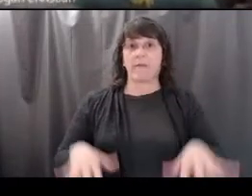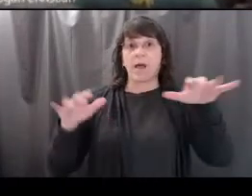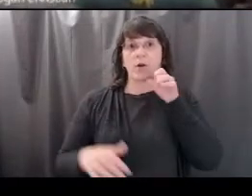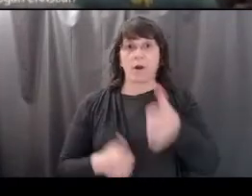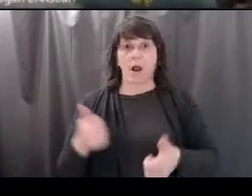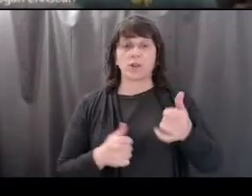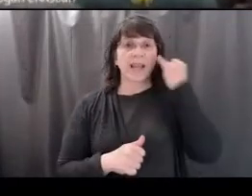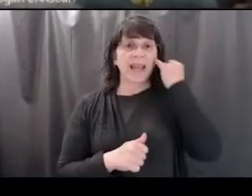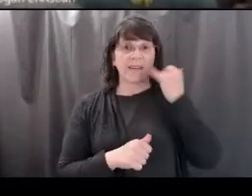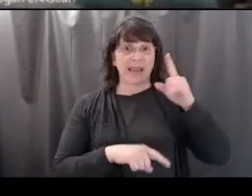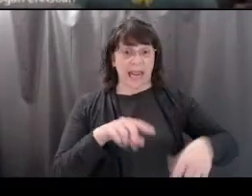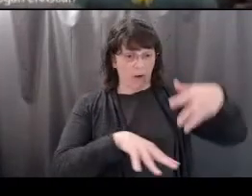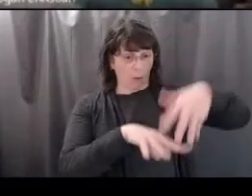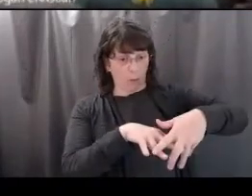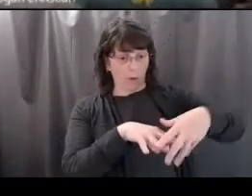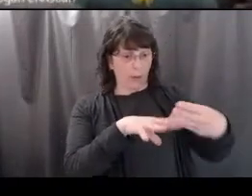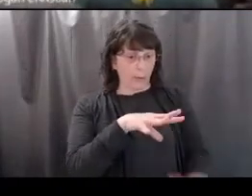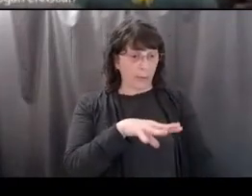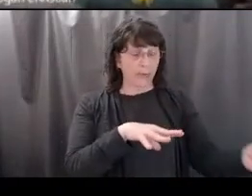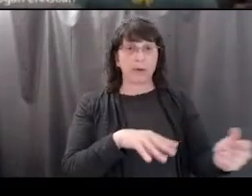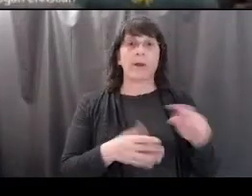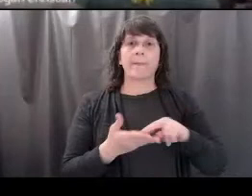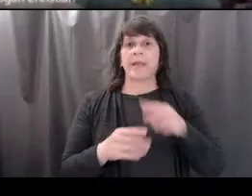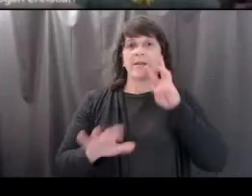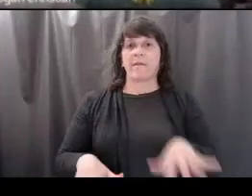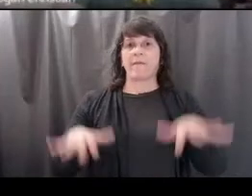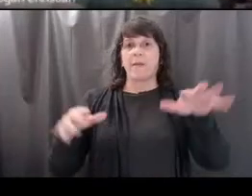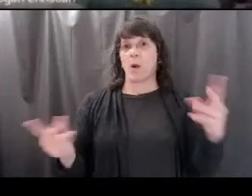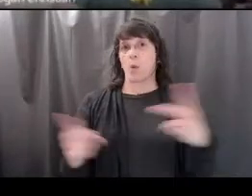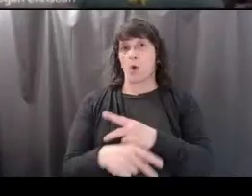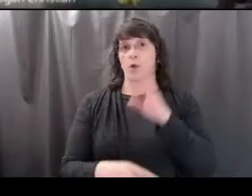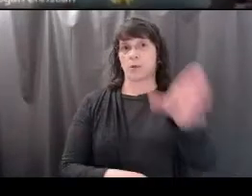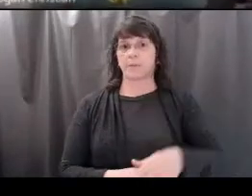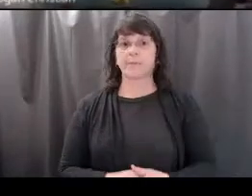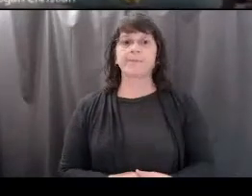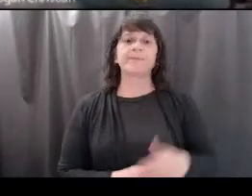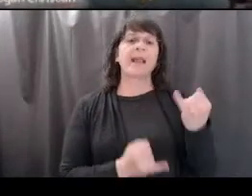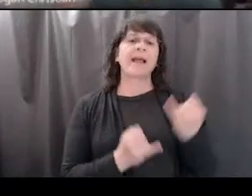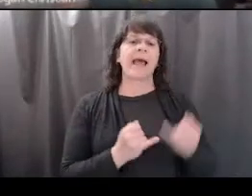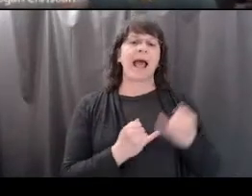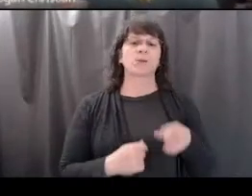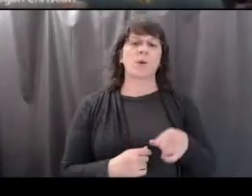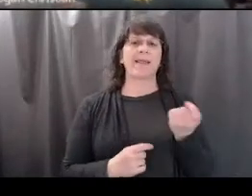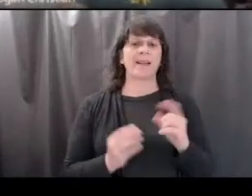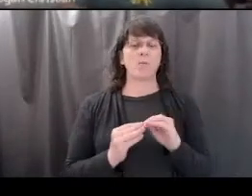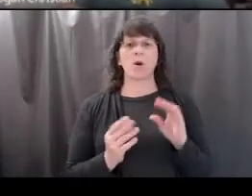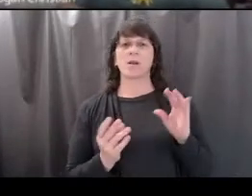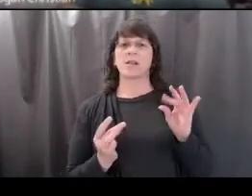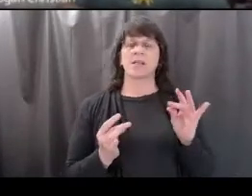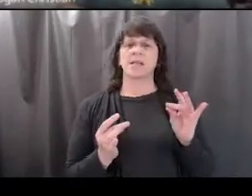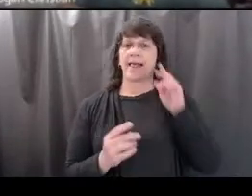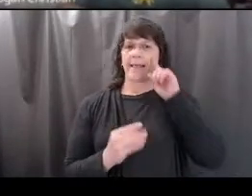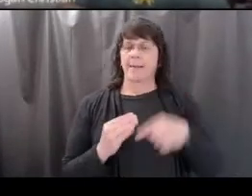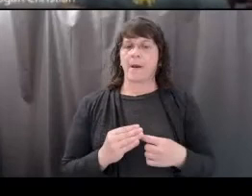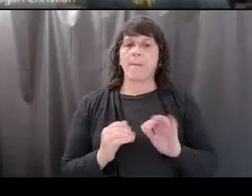of infiltration, the flood could be worse. And finally, this one's a little trickier to think about,